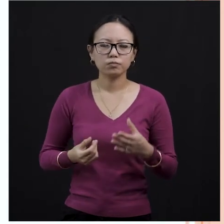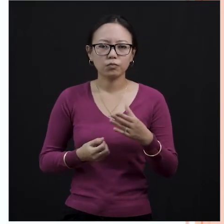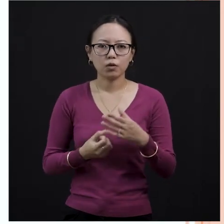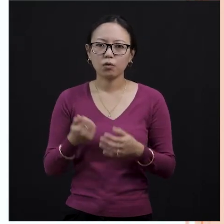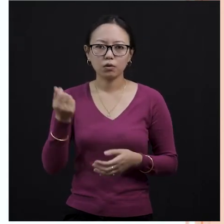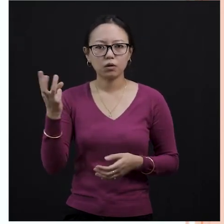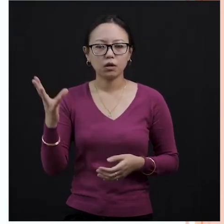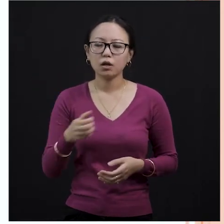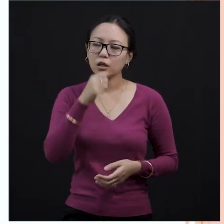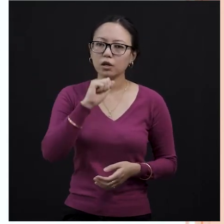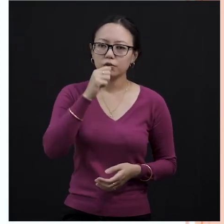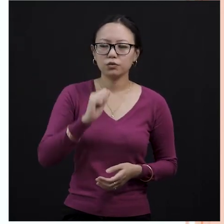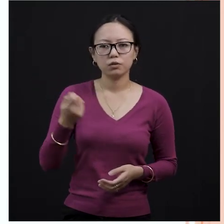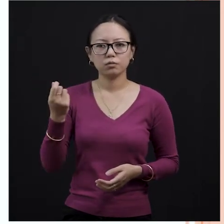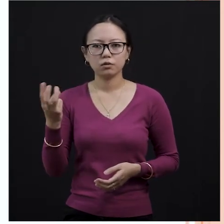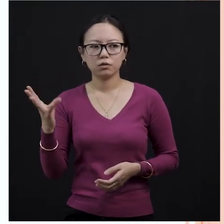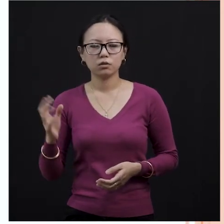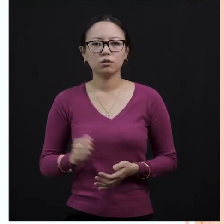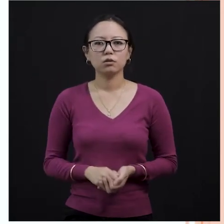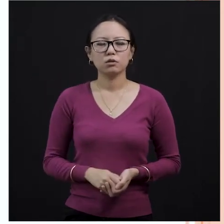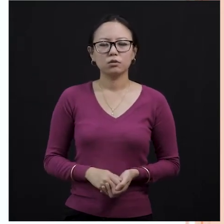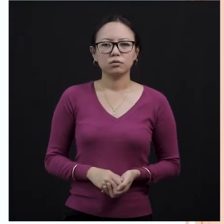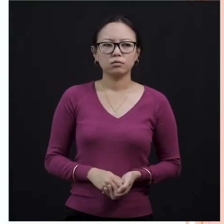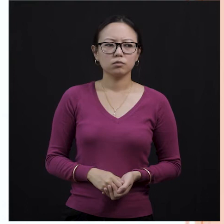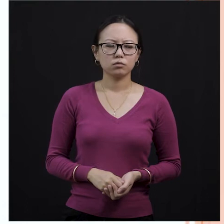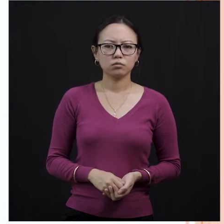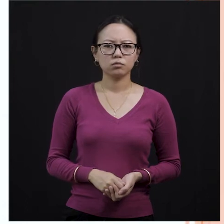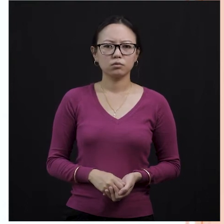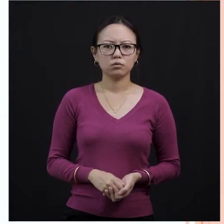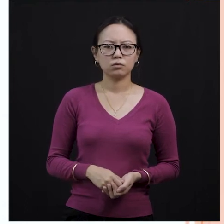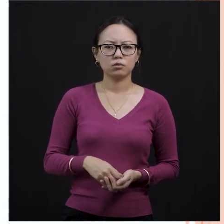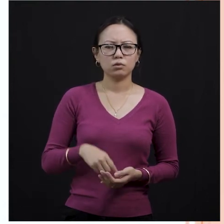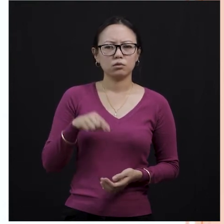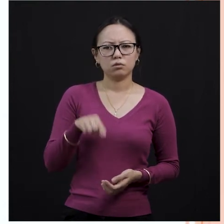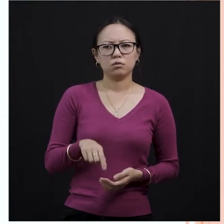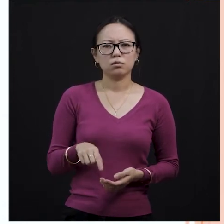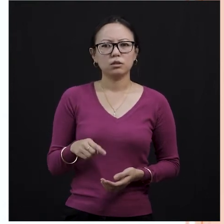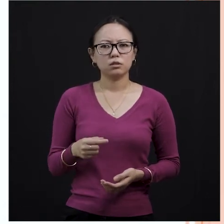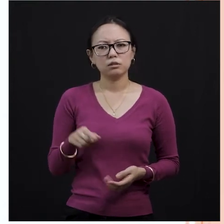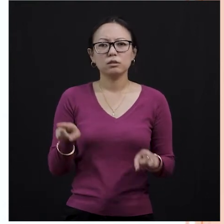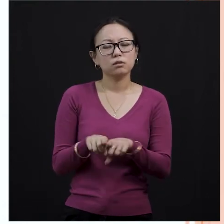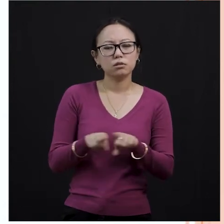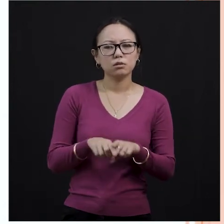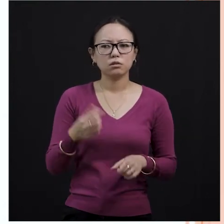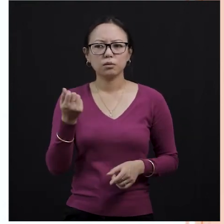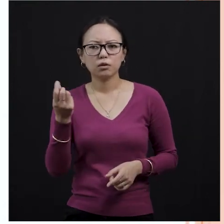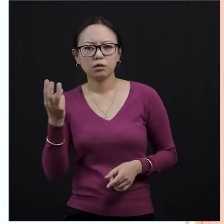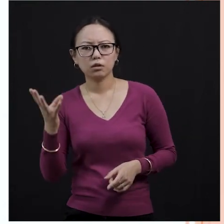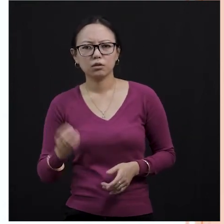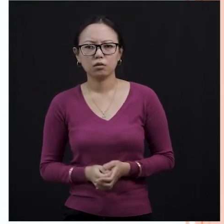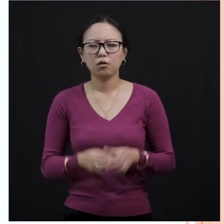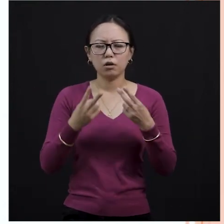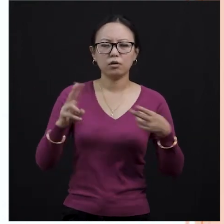counted ice creams today. Now this counting can be done in any place, anywhere,